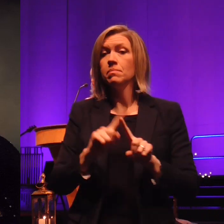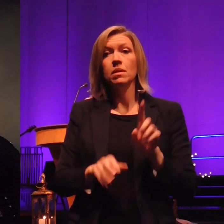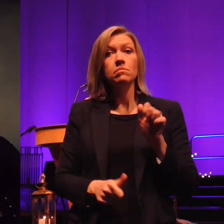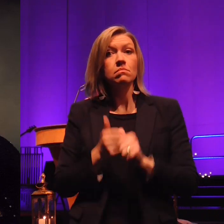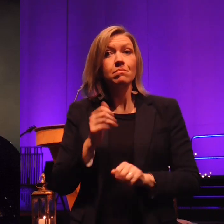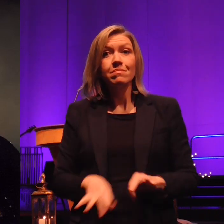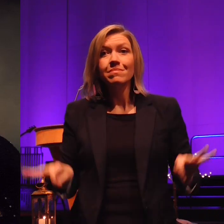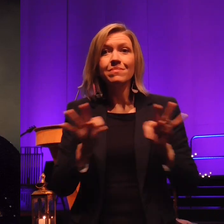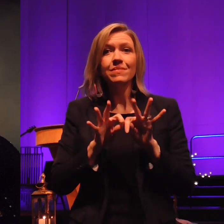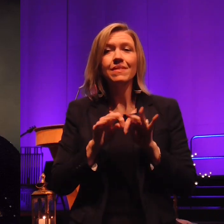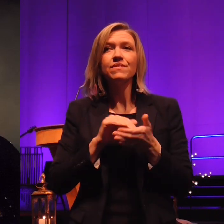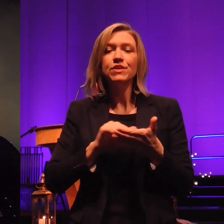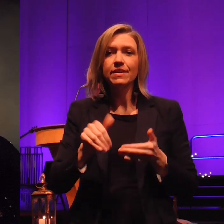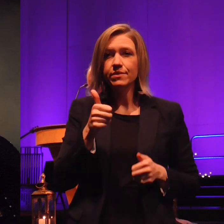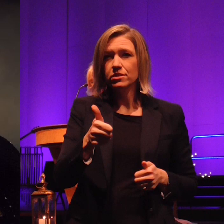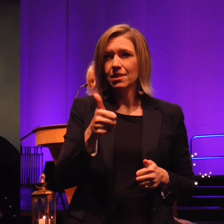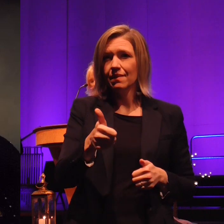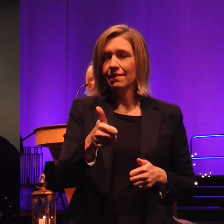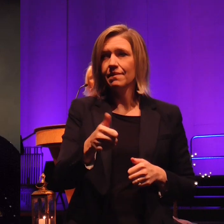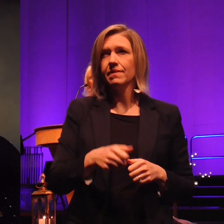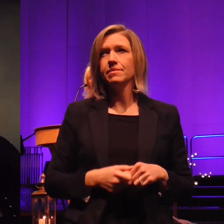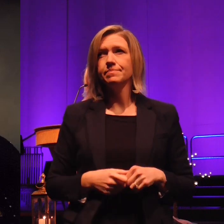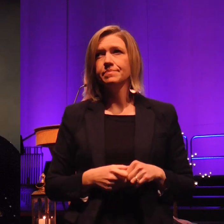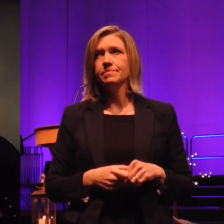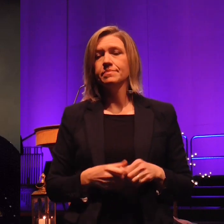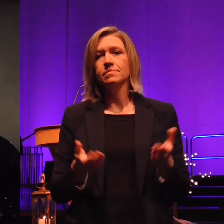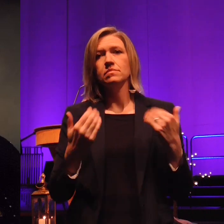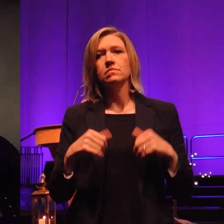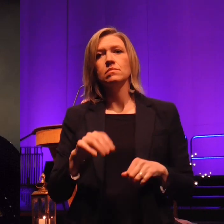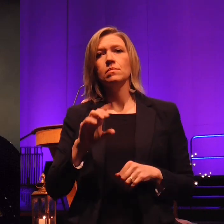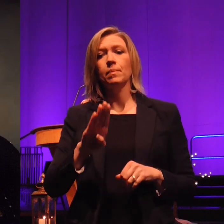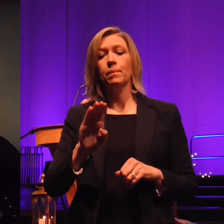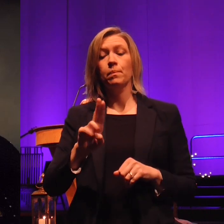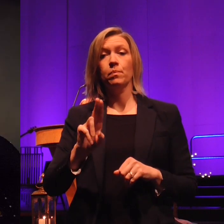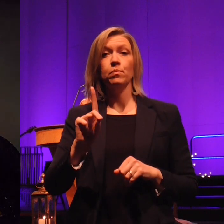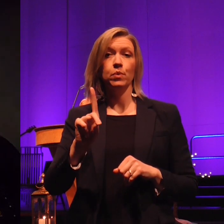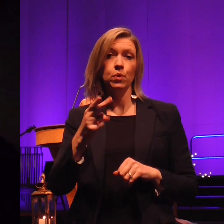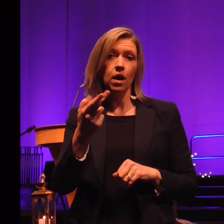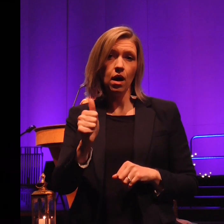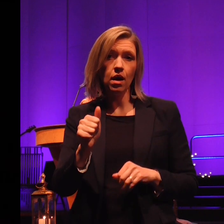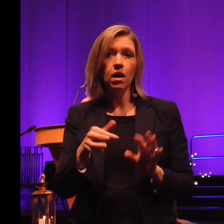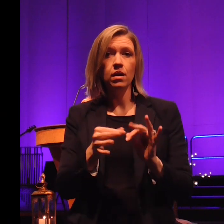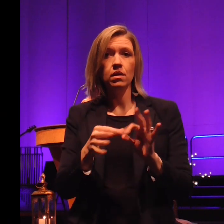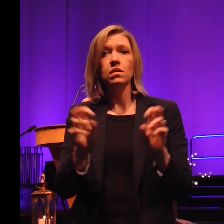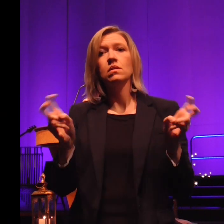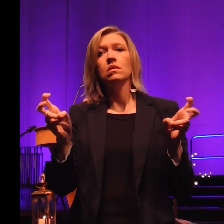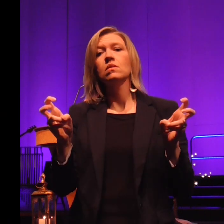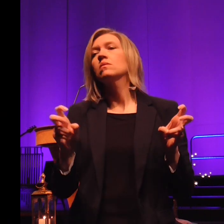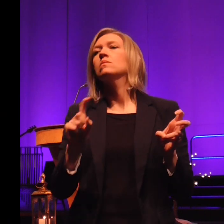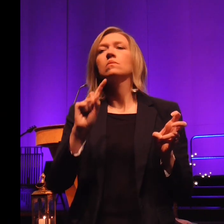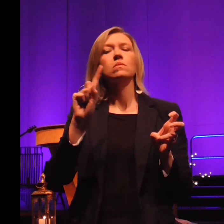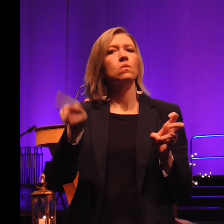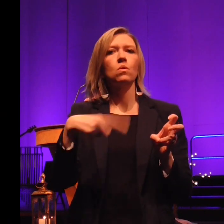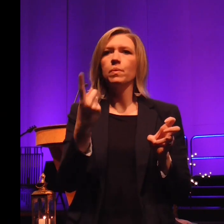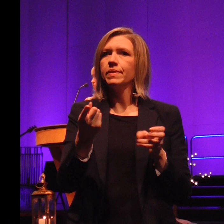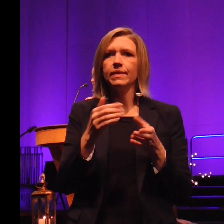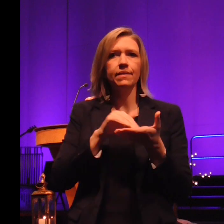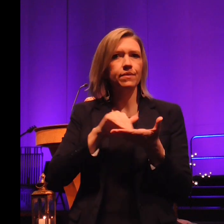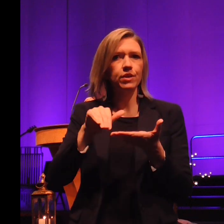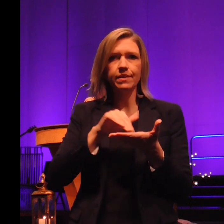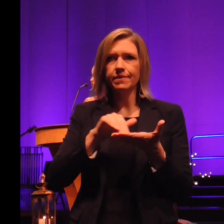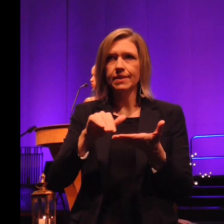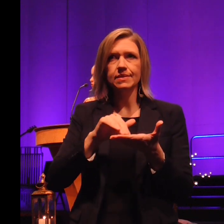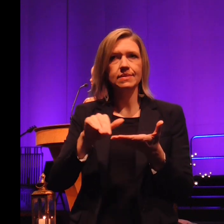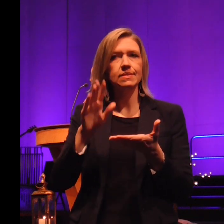forgive yourself. And the Buddha says, only forgiveness will make